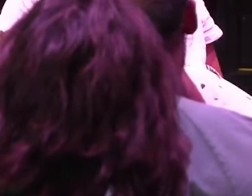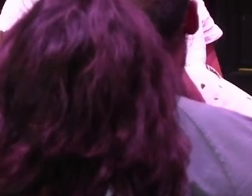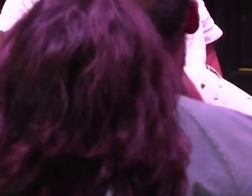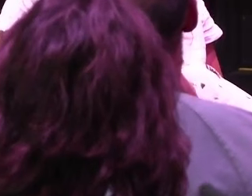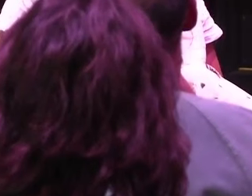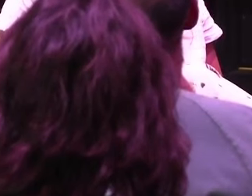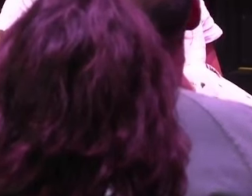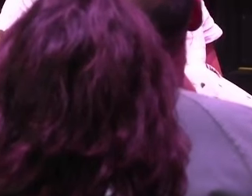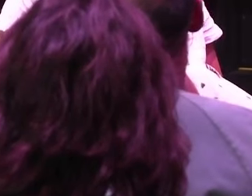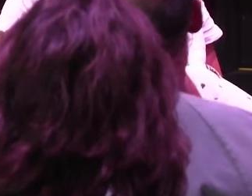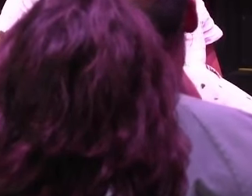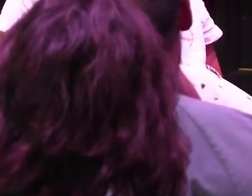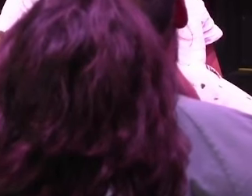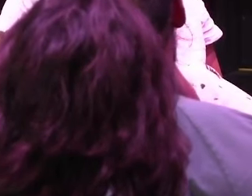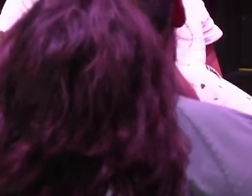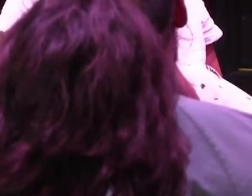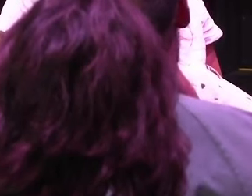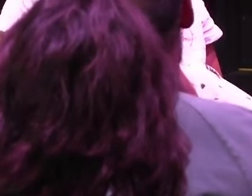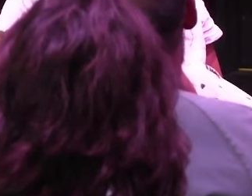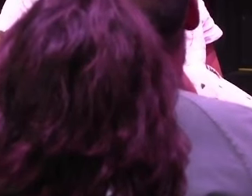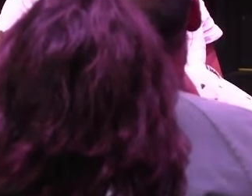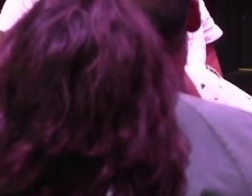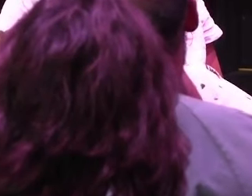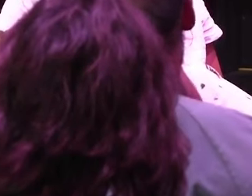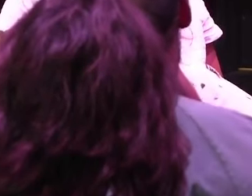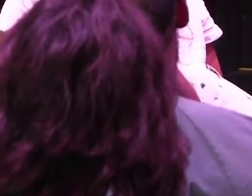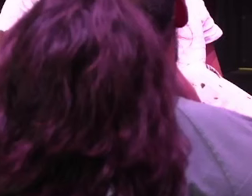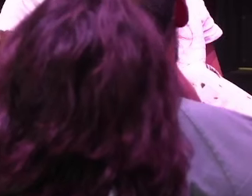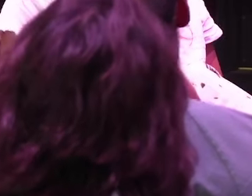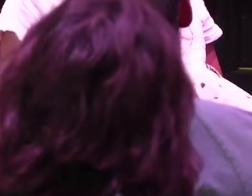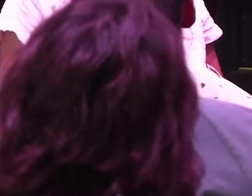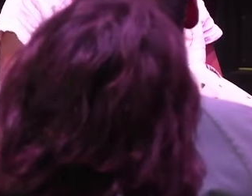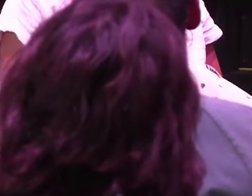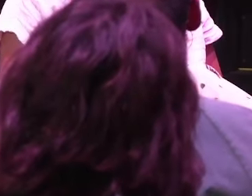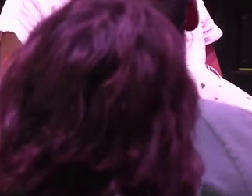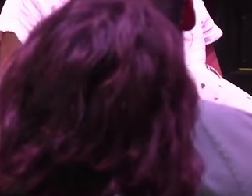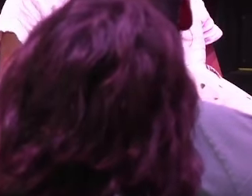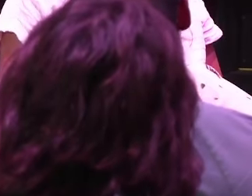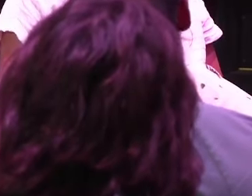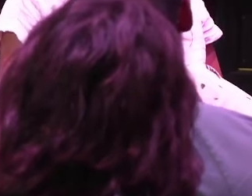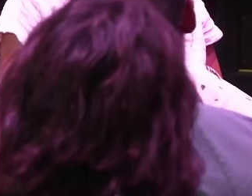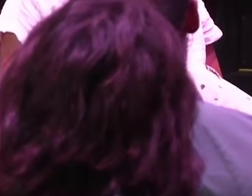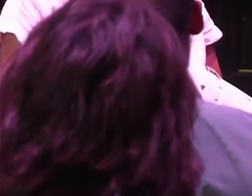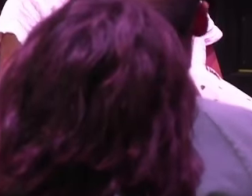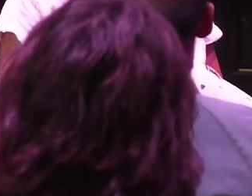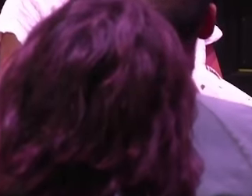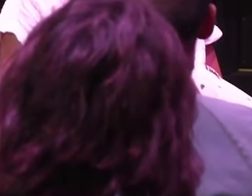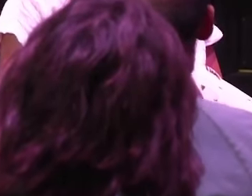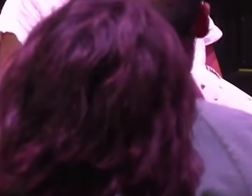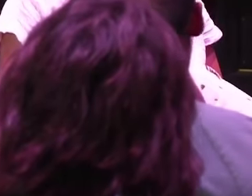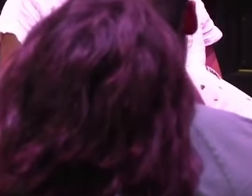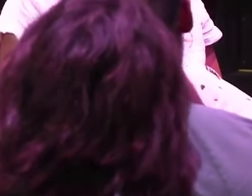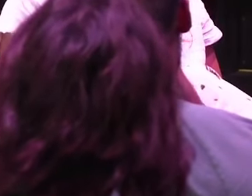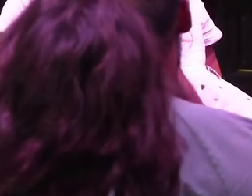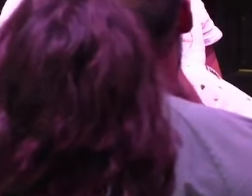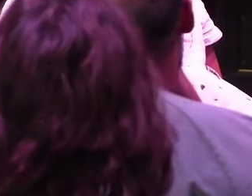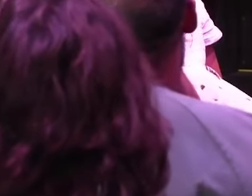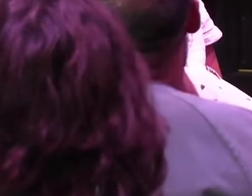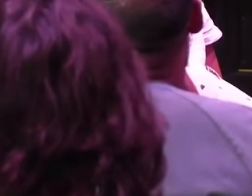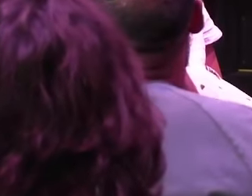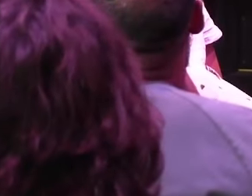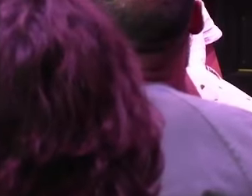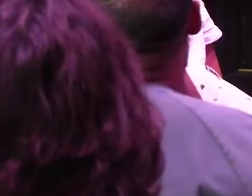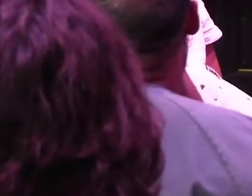One of the things I'm thinking a lot about is we haven't talked enough about children. You know, in a lot of